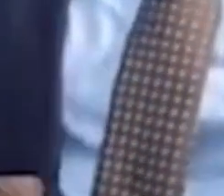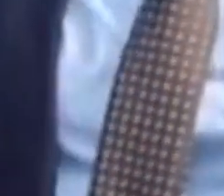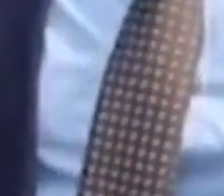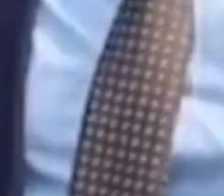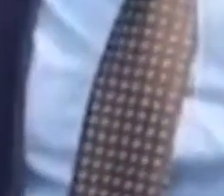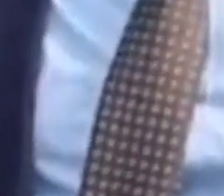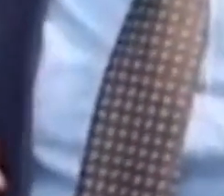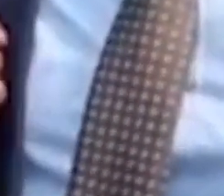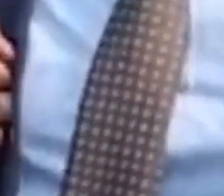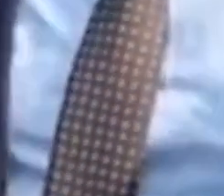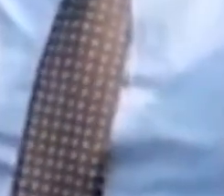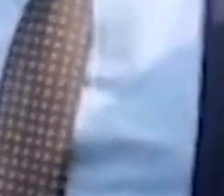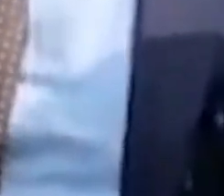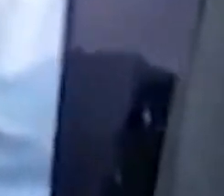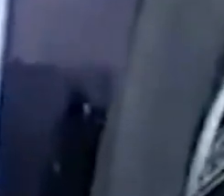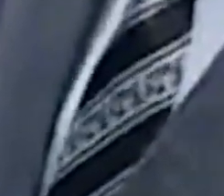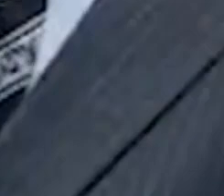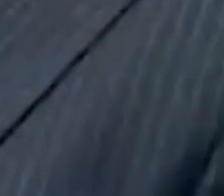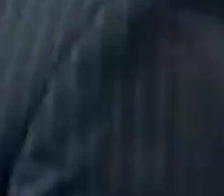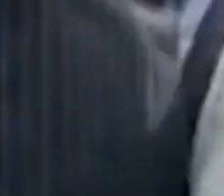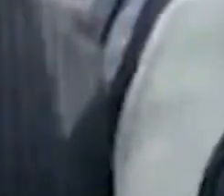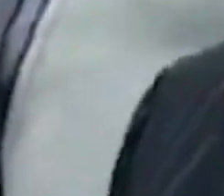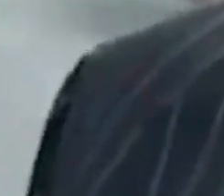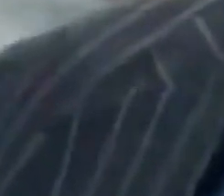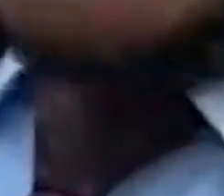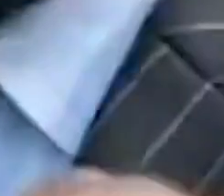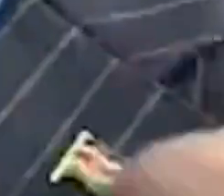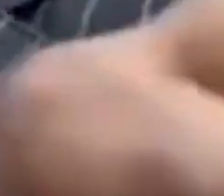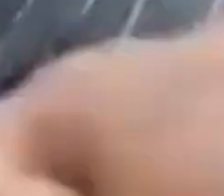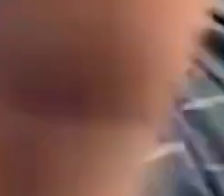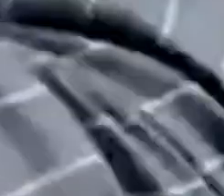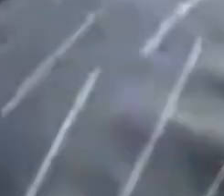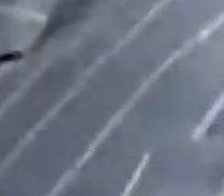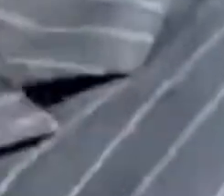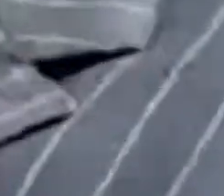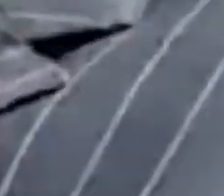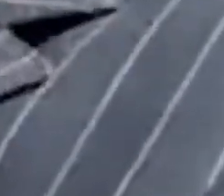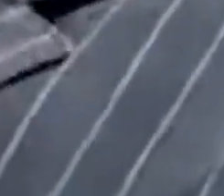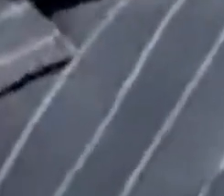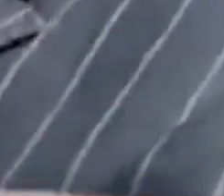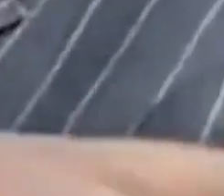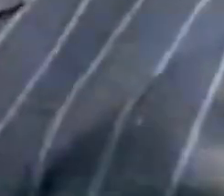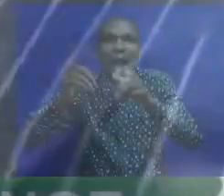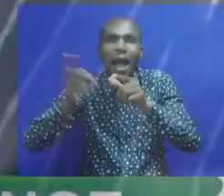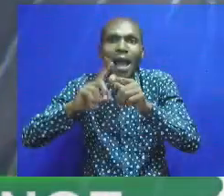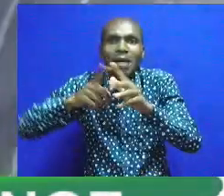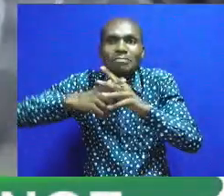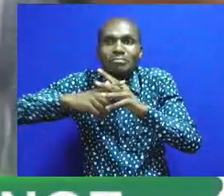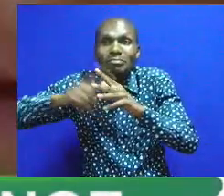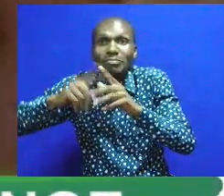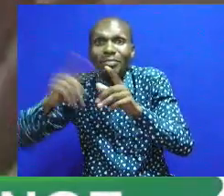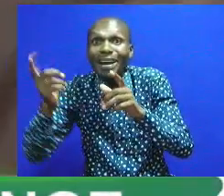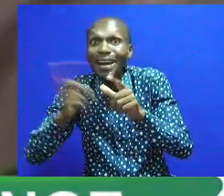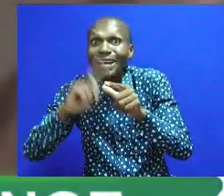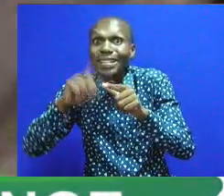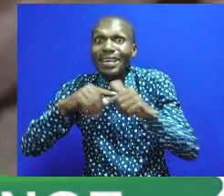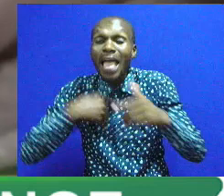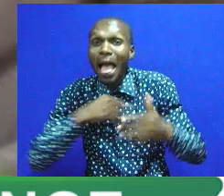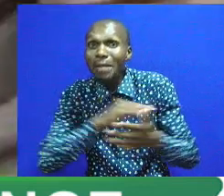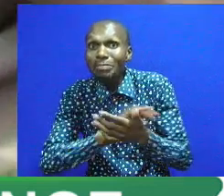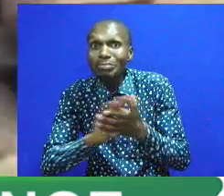Asikire na onyana baba ukwanera abariki ya mangana isko ye bunge, magache bunge. Na tamuna ogosoka kwavo tibabwate